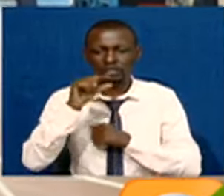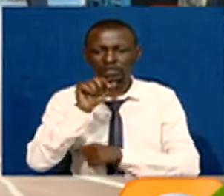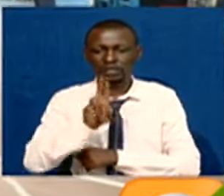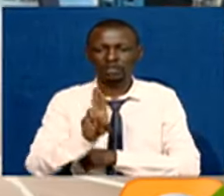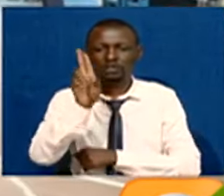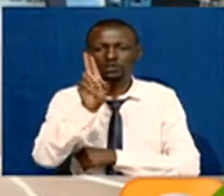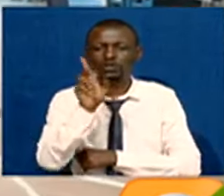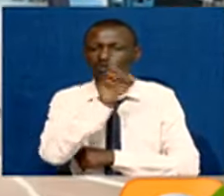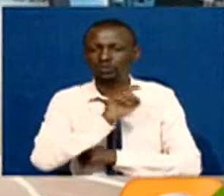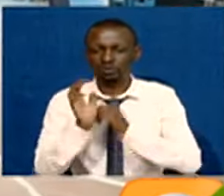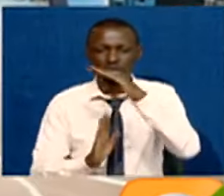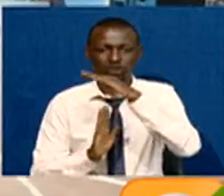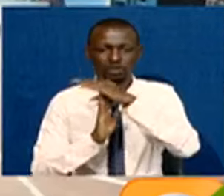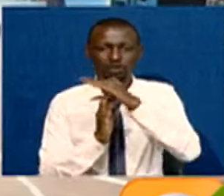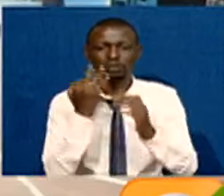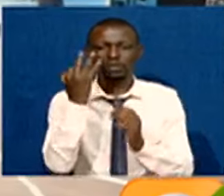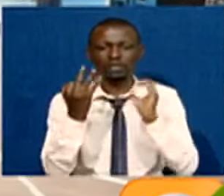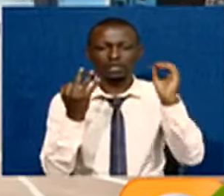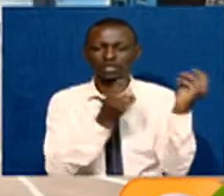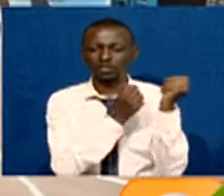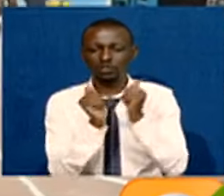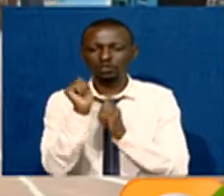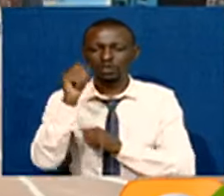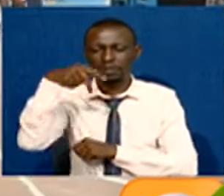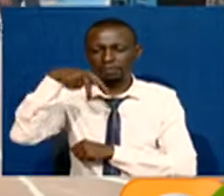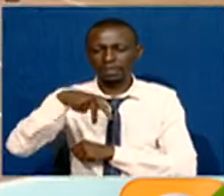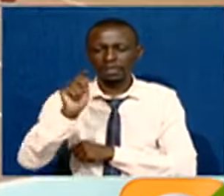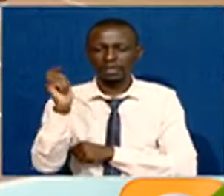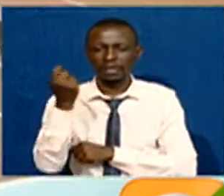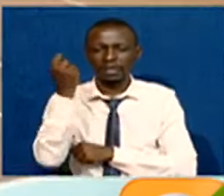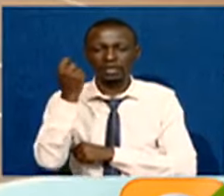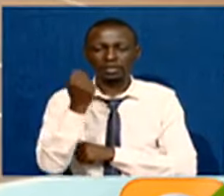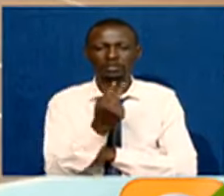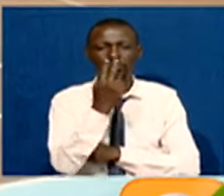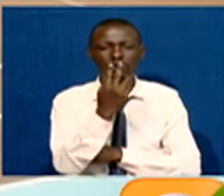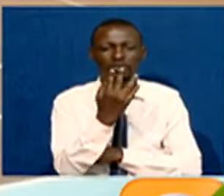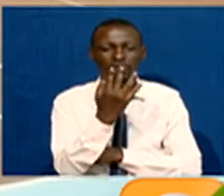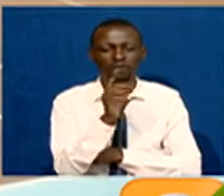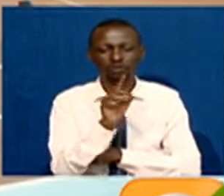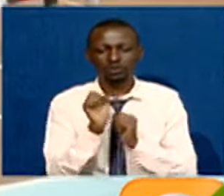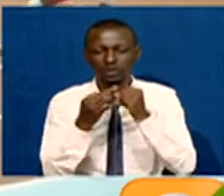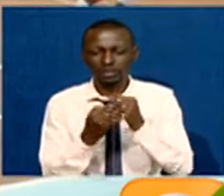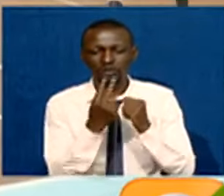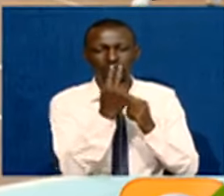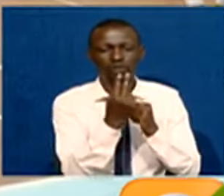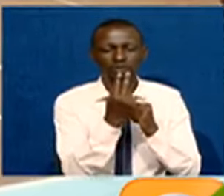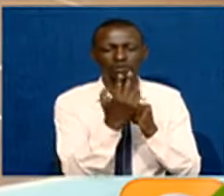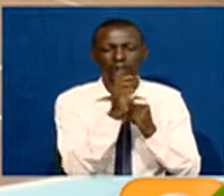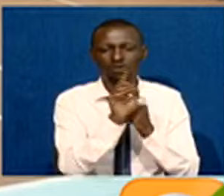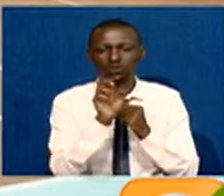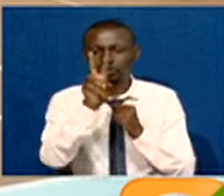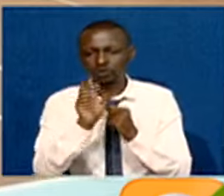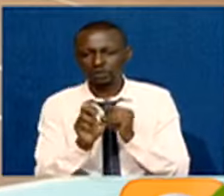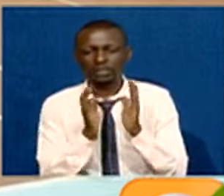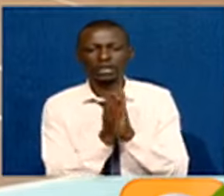of the table after a 3-0 thrashing of AP Kenya in sets of 25-18, 25-20 and